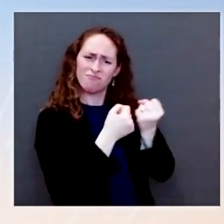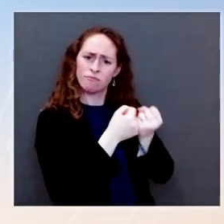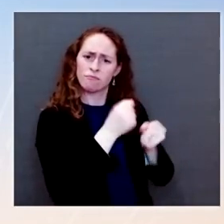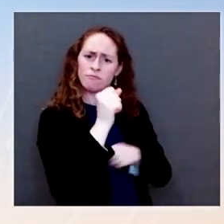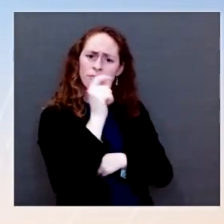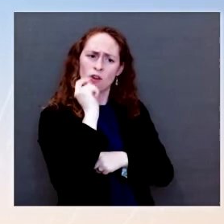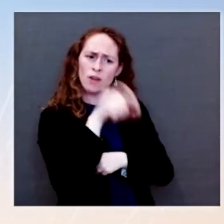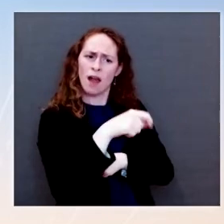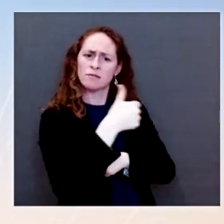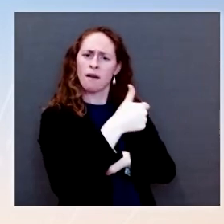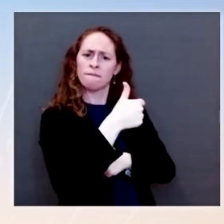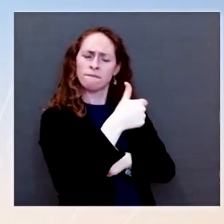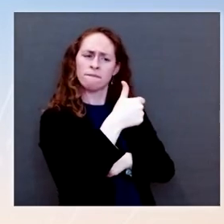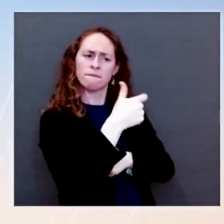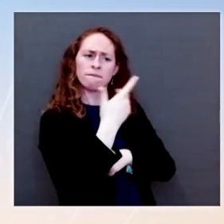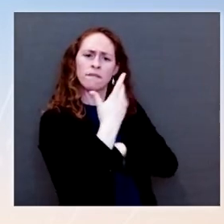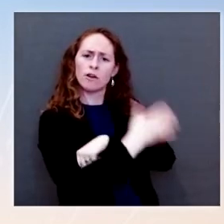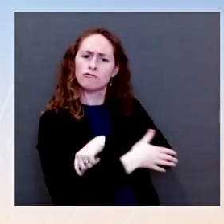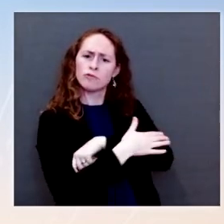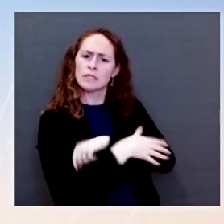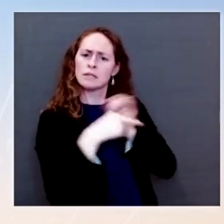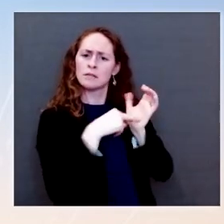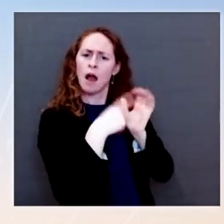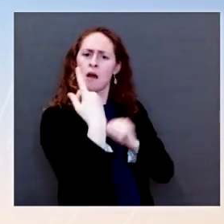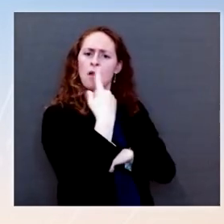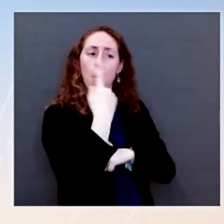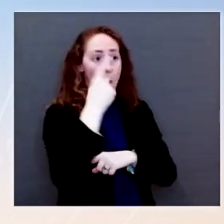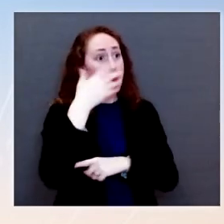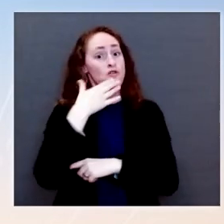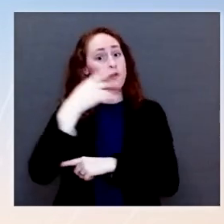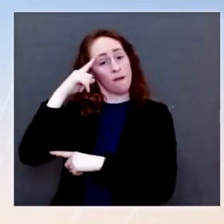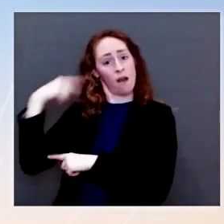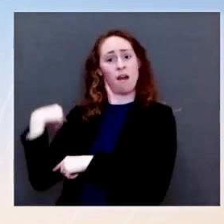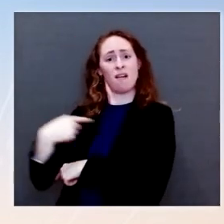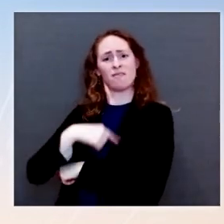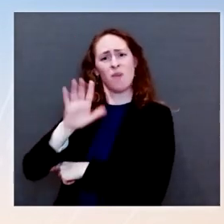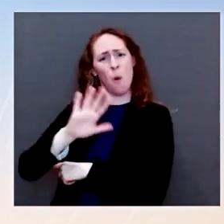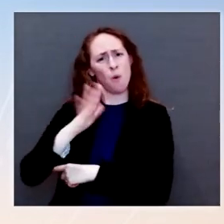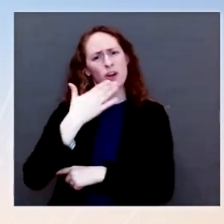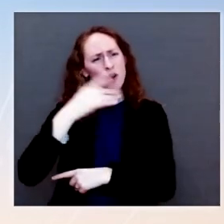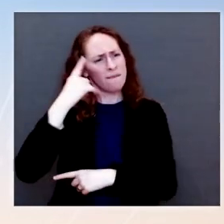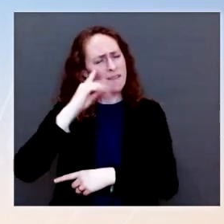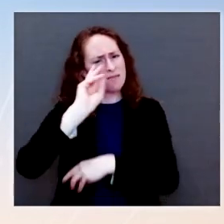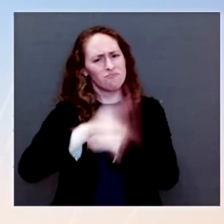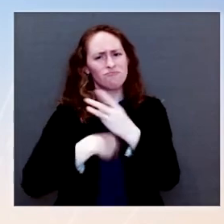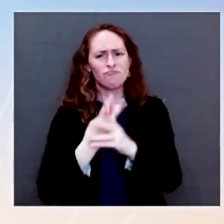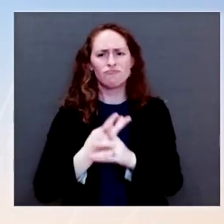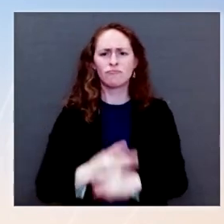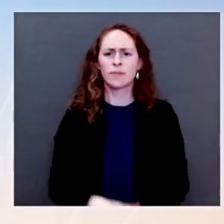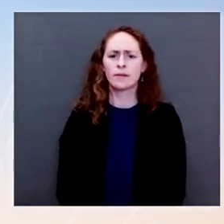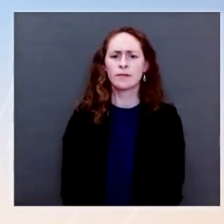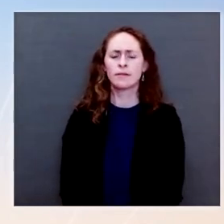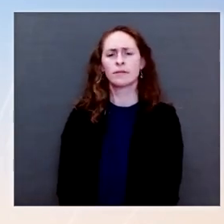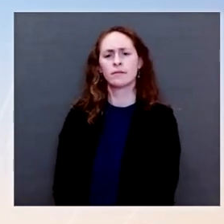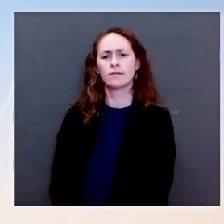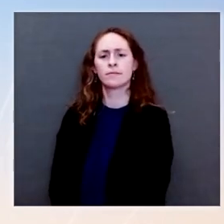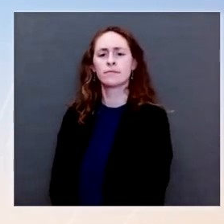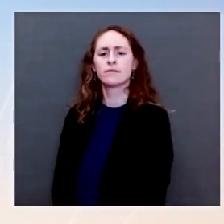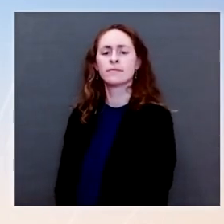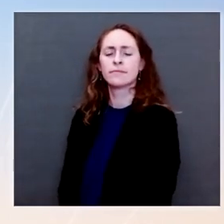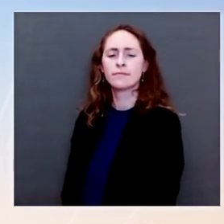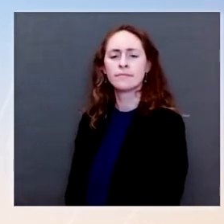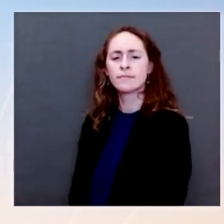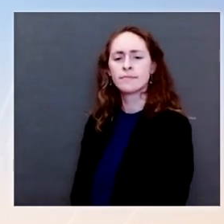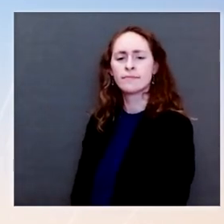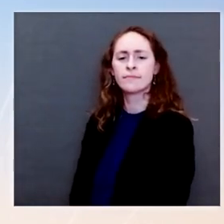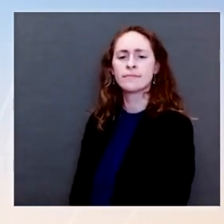to it. So, but if the answer is yes, it means one thing. If the answer is no, it means... Well, I think you're asking this and sort of you want a yes or no answer, and I would